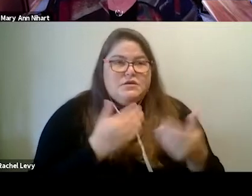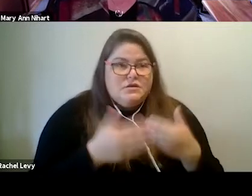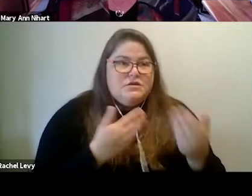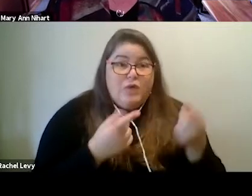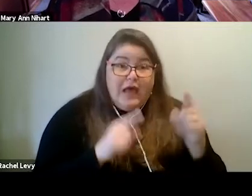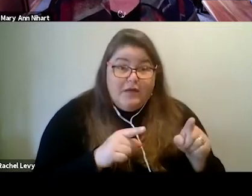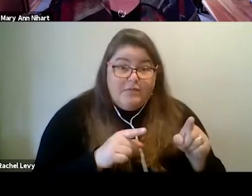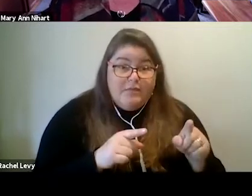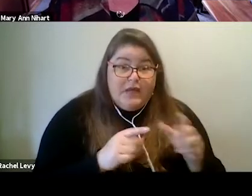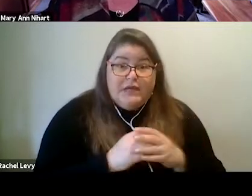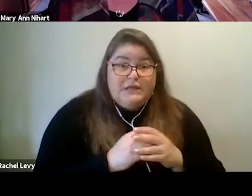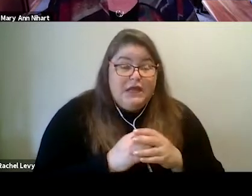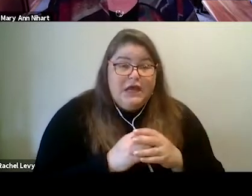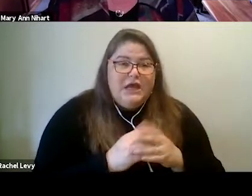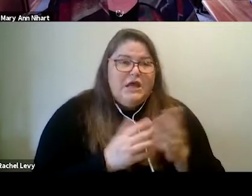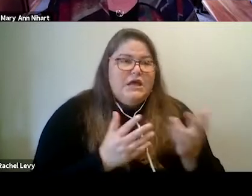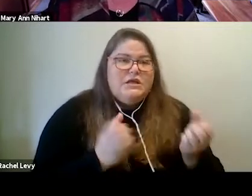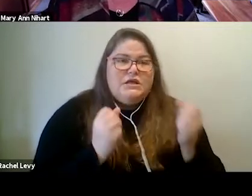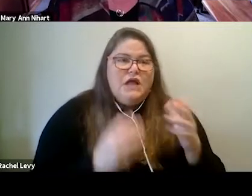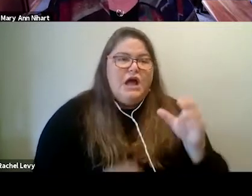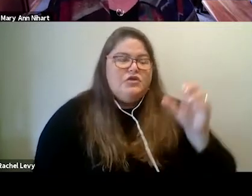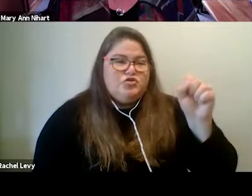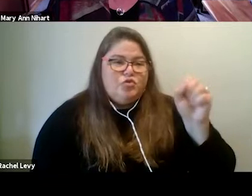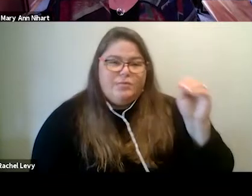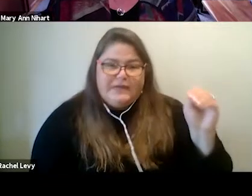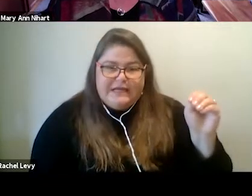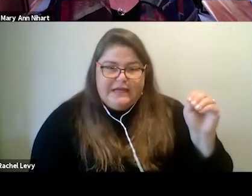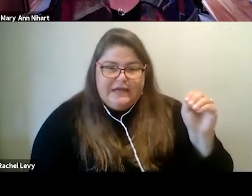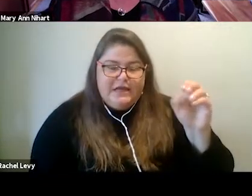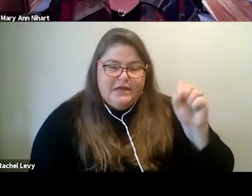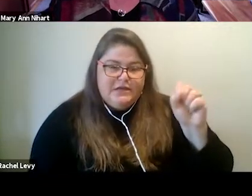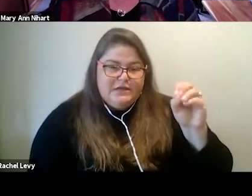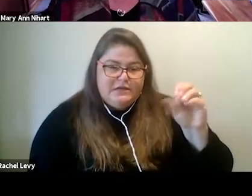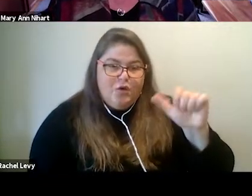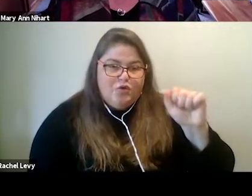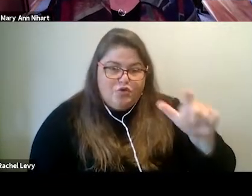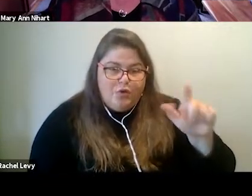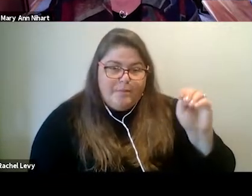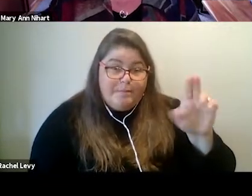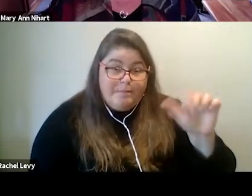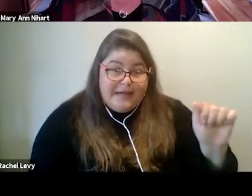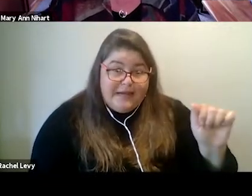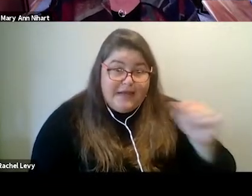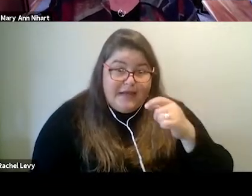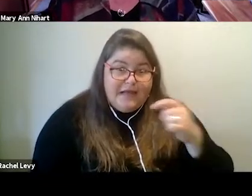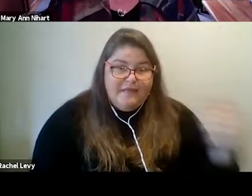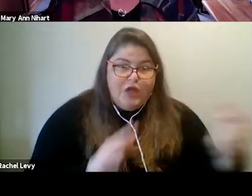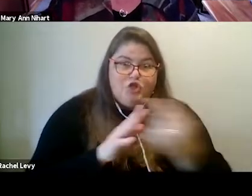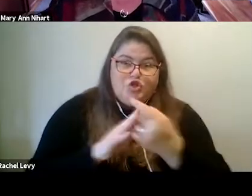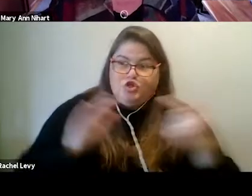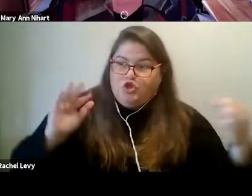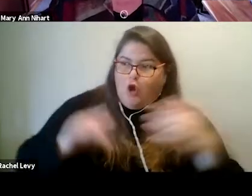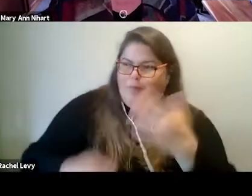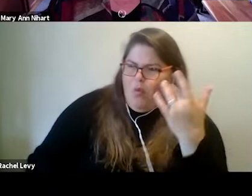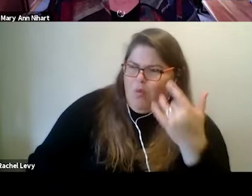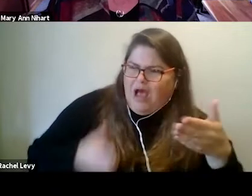a whole bunch of social media that showed up wanting to know what was going on, why is my street blocked,